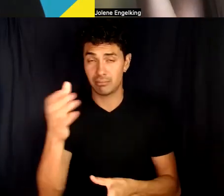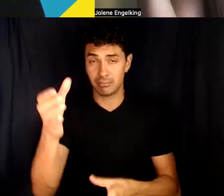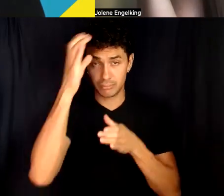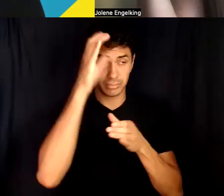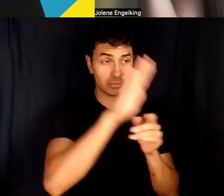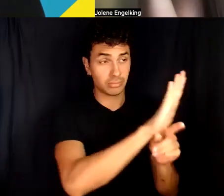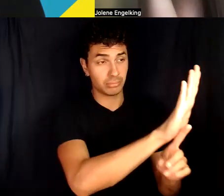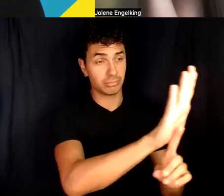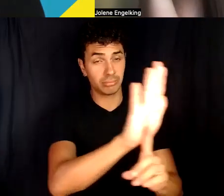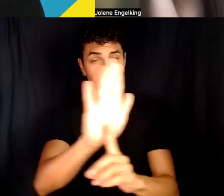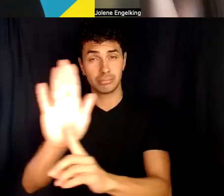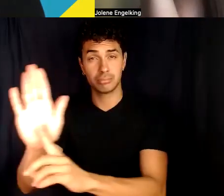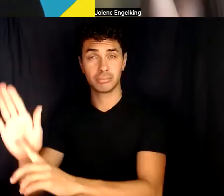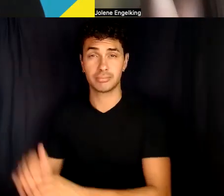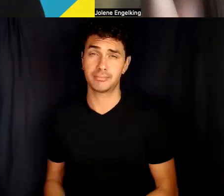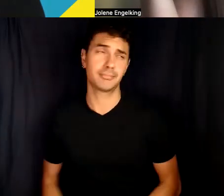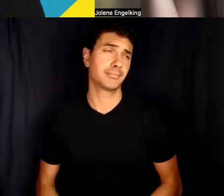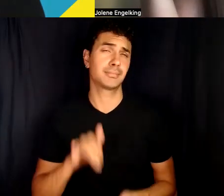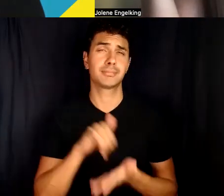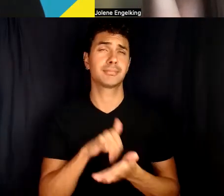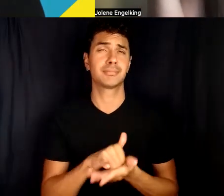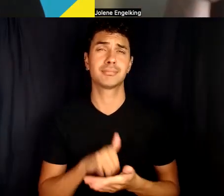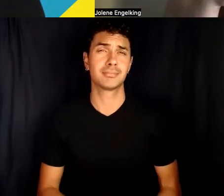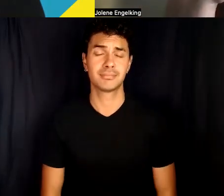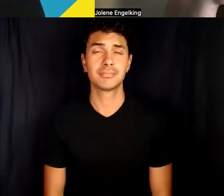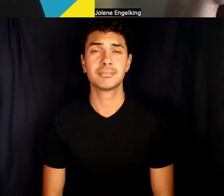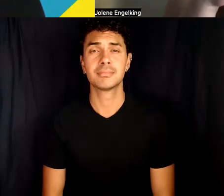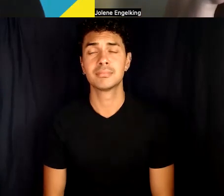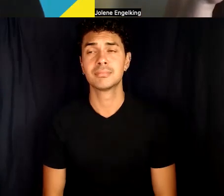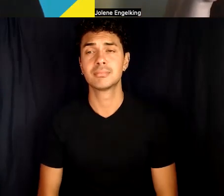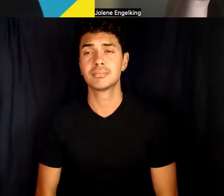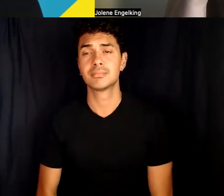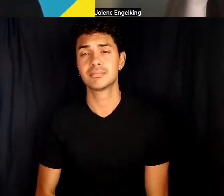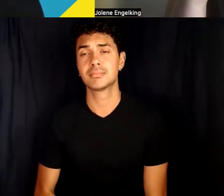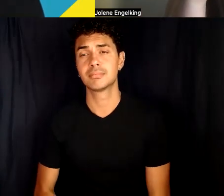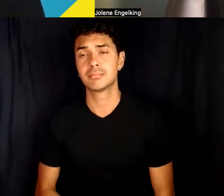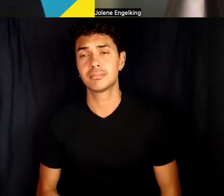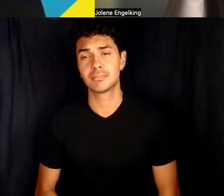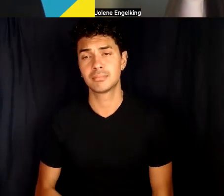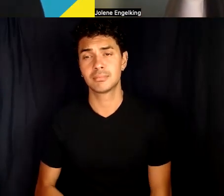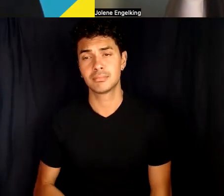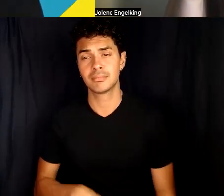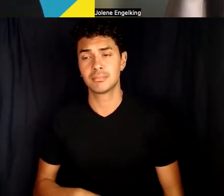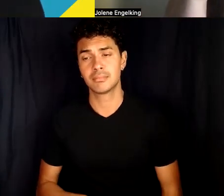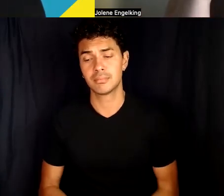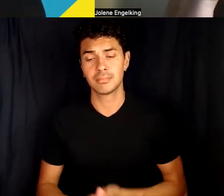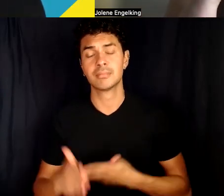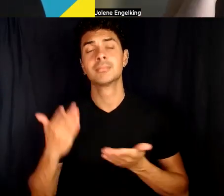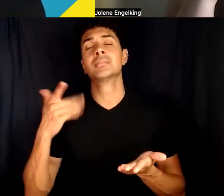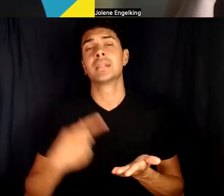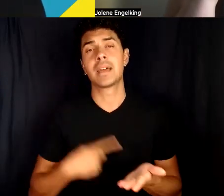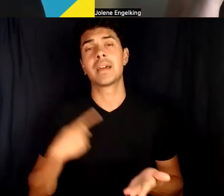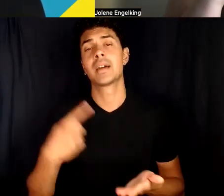that, I don't know, that just sometimes folks get